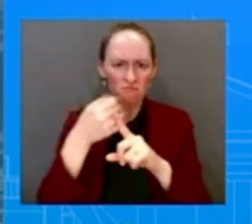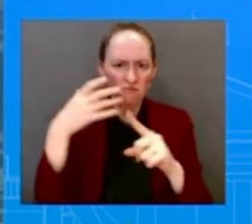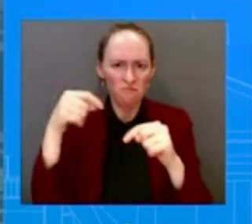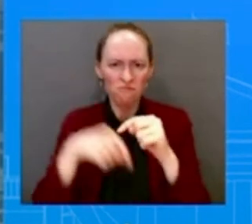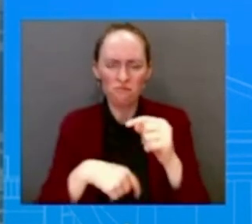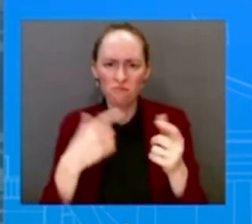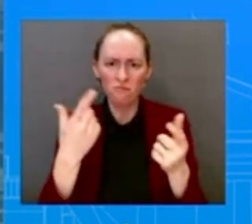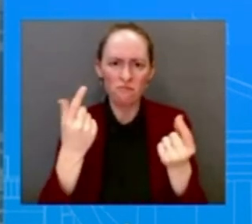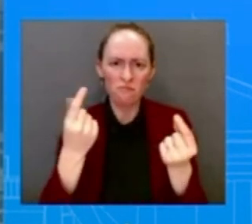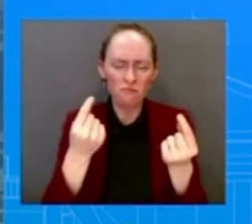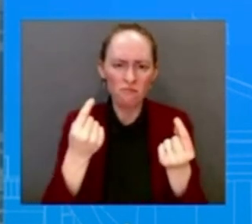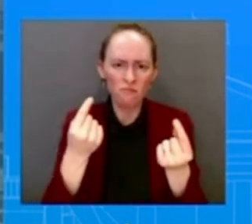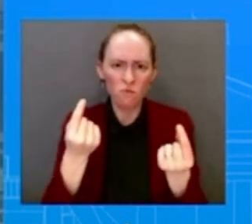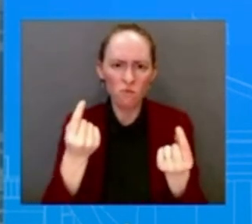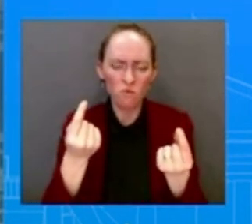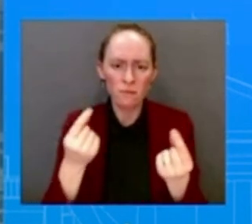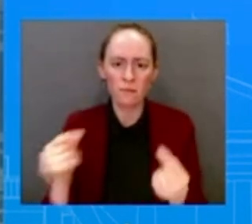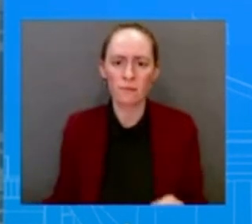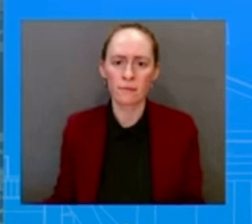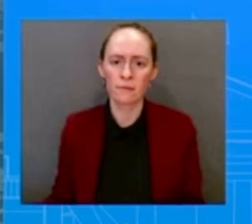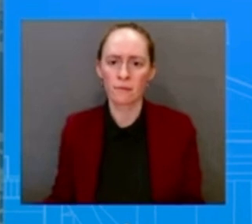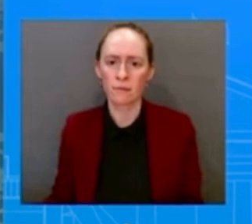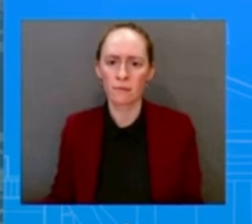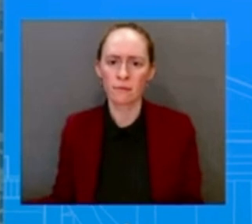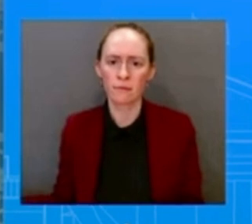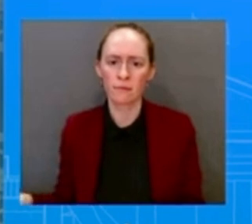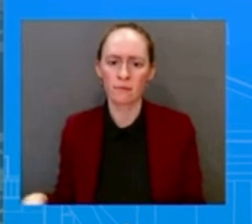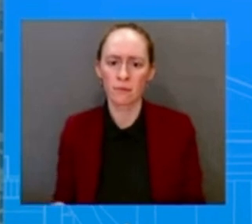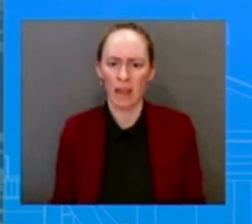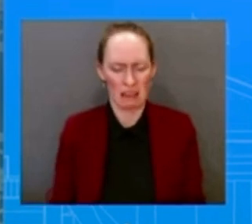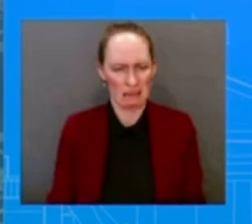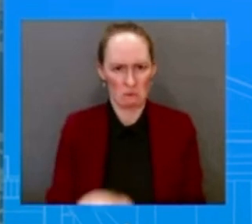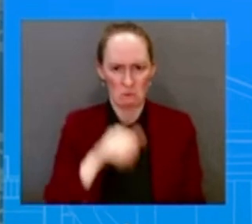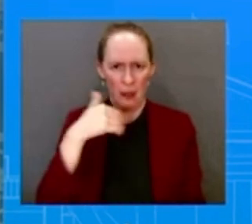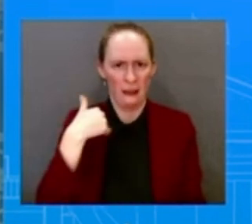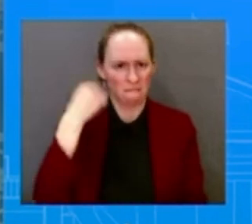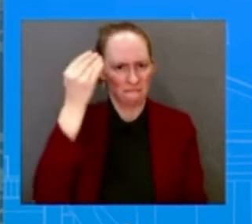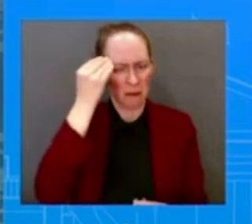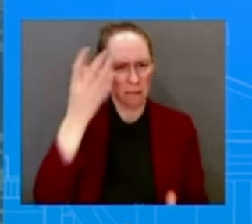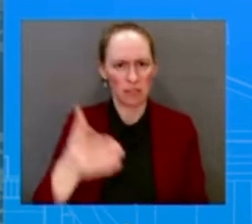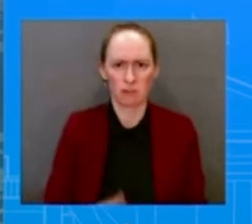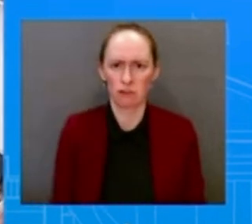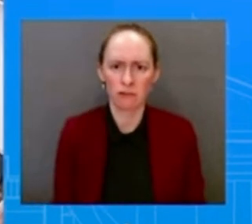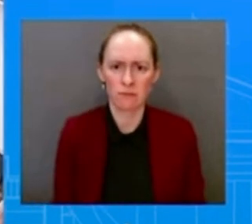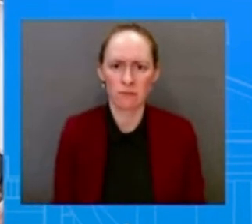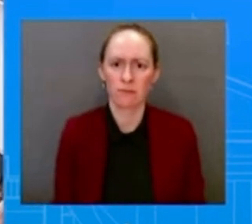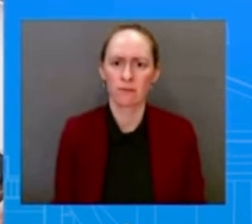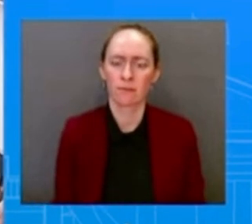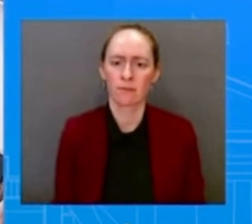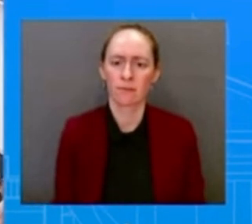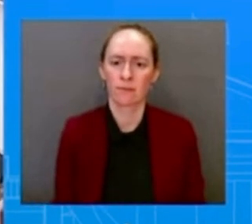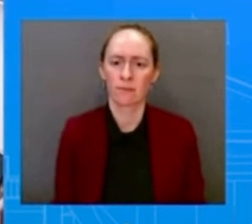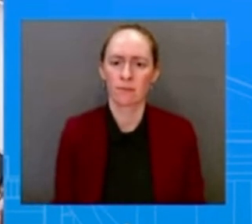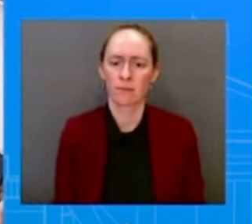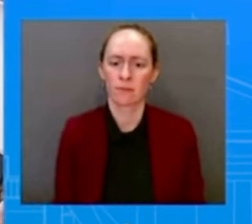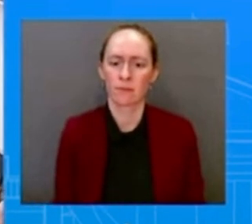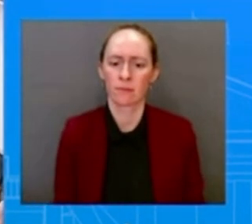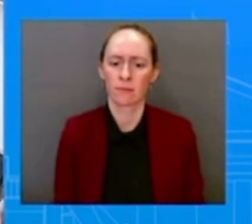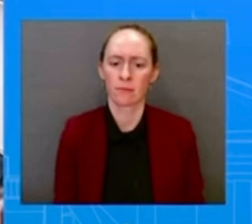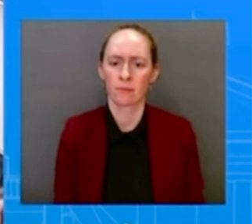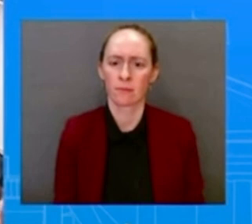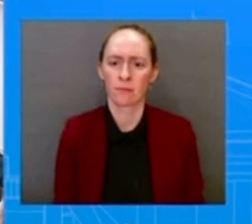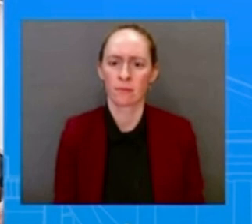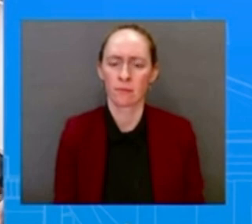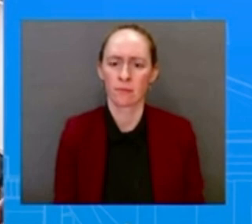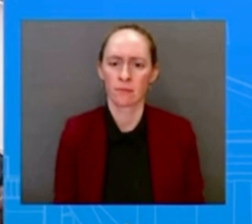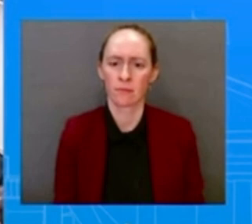answer. Just a quick one on the timeline. Was the president briefed on the object last night when the track first came to the administration's yes, attention? He